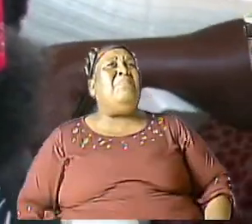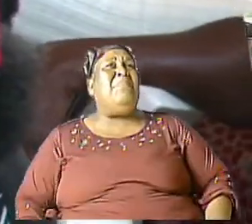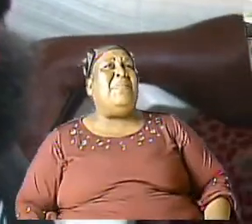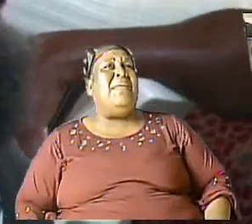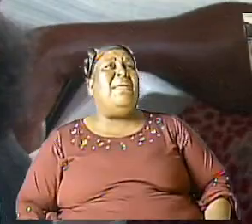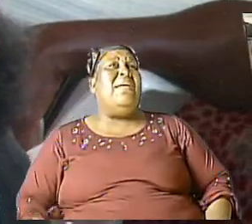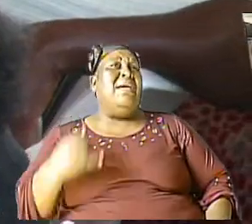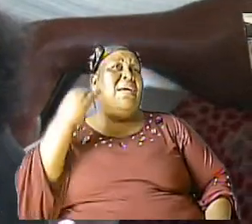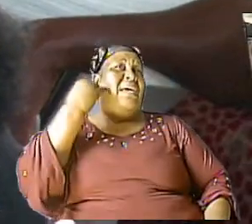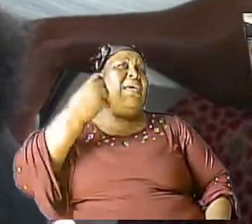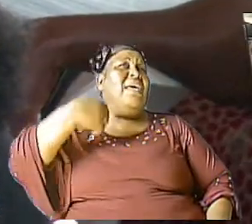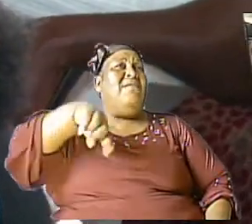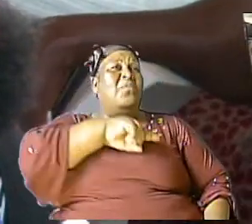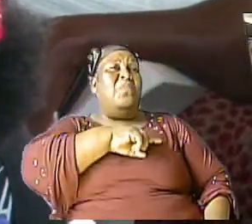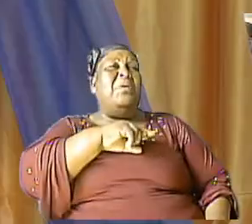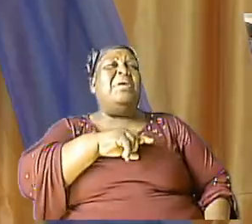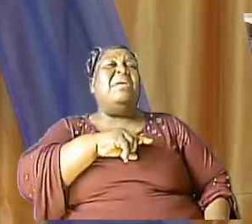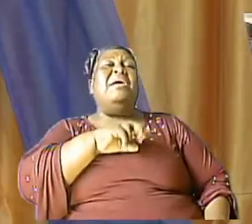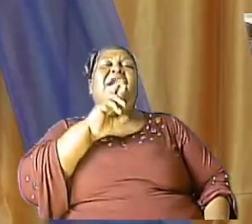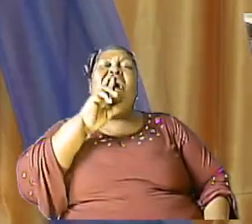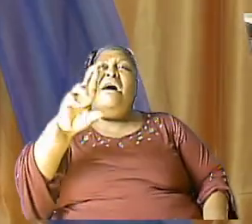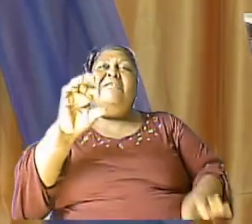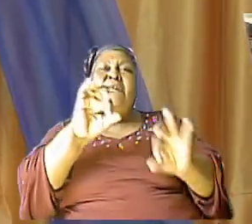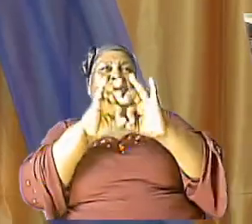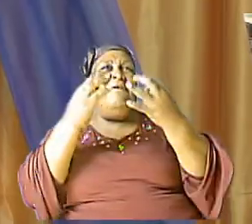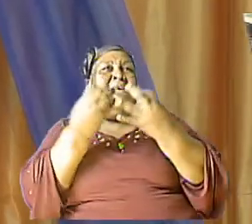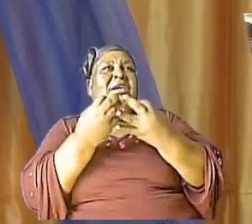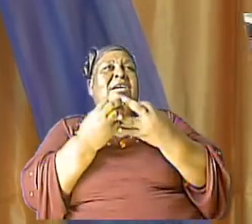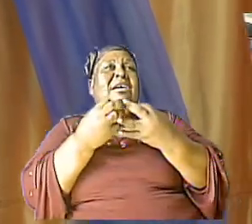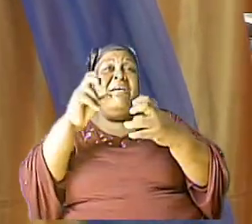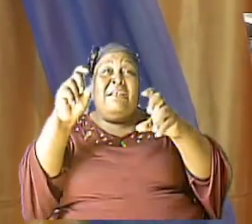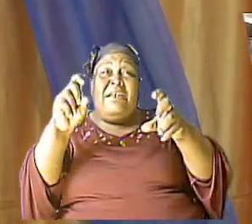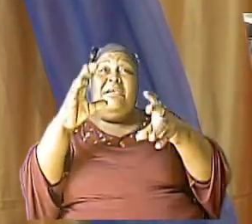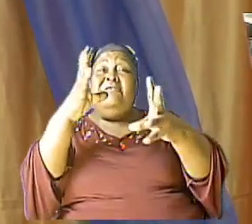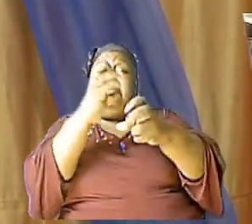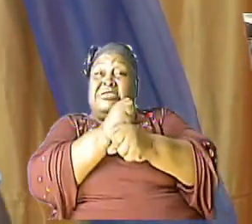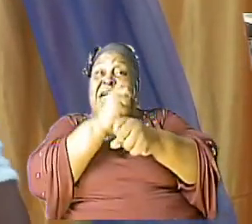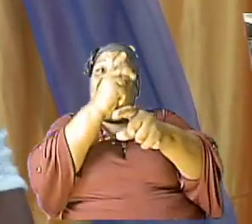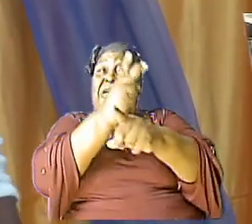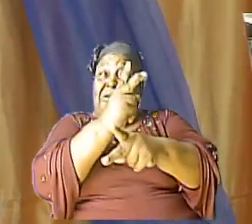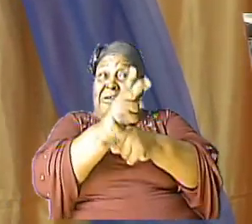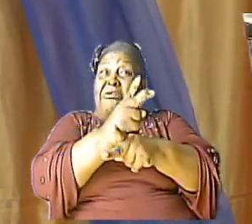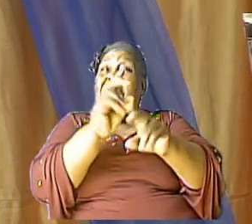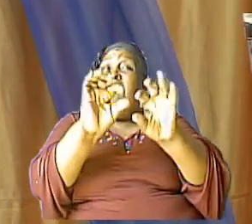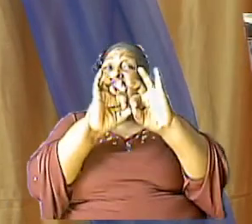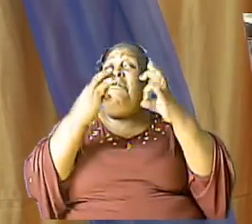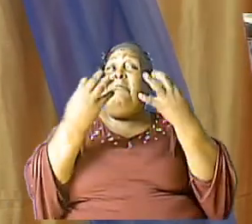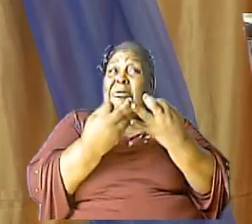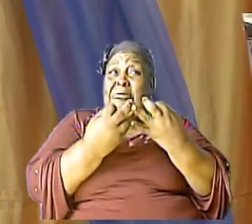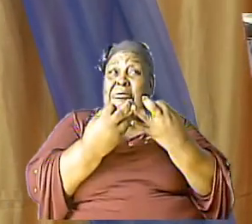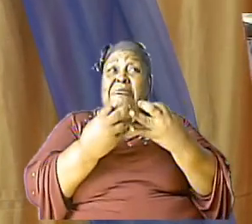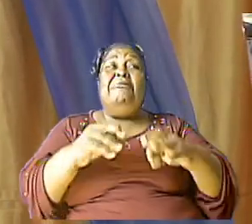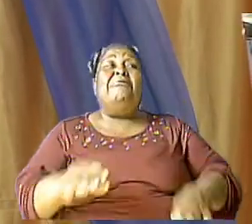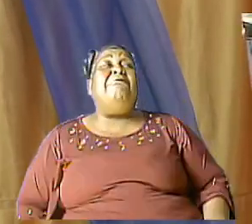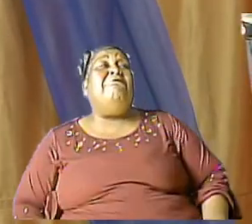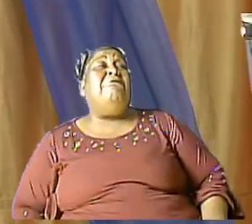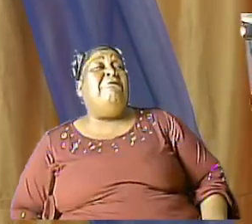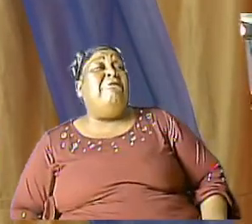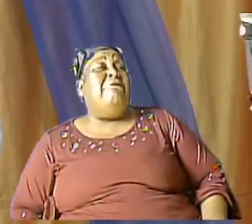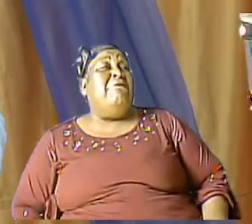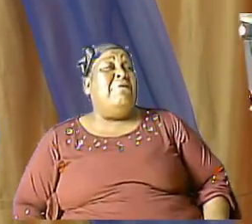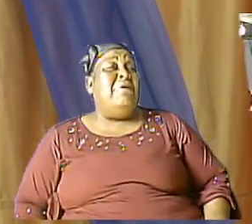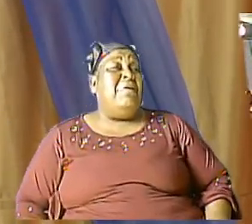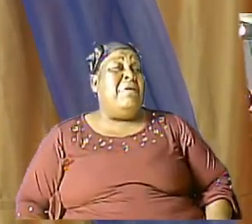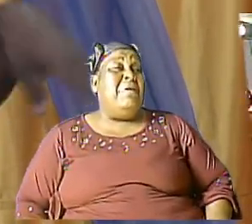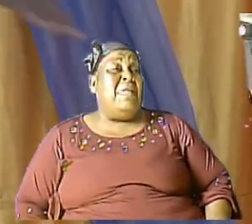And if we are the family, we need to take care of them. Praise the Lord Jesus. I know you don't all believe it, but you'll